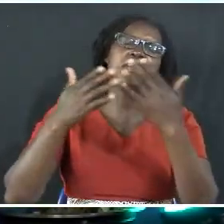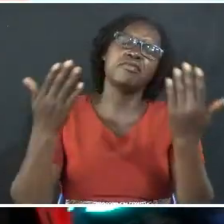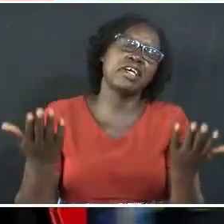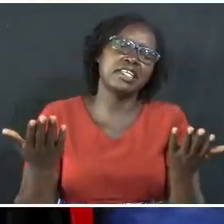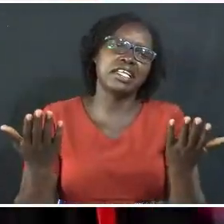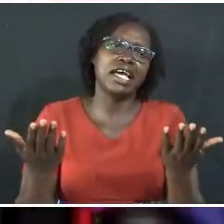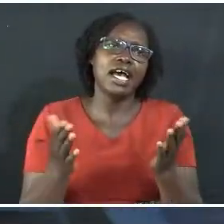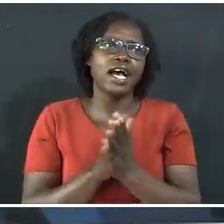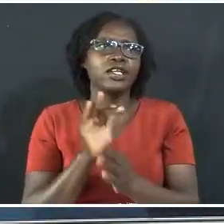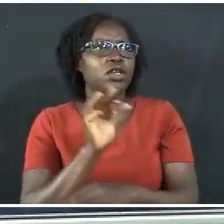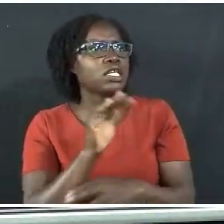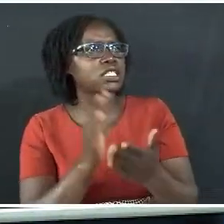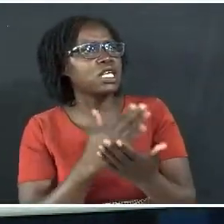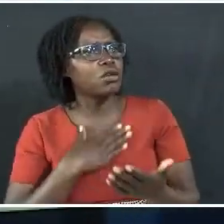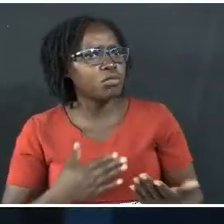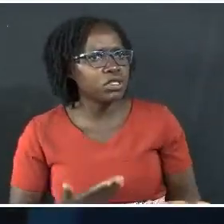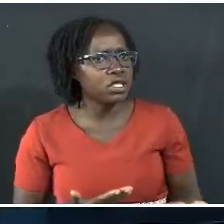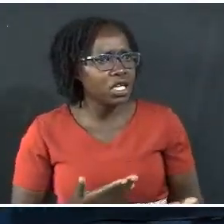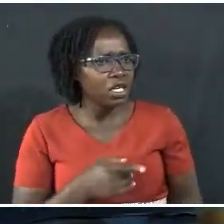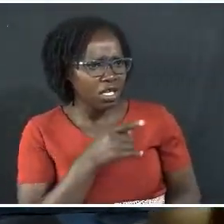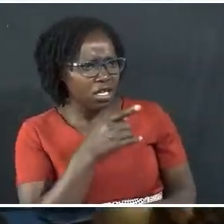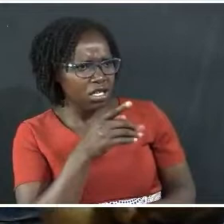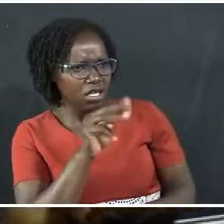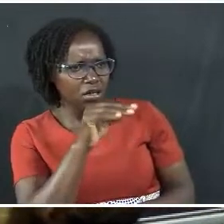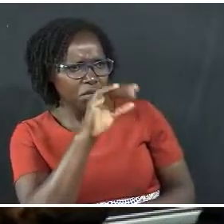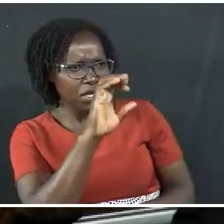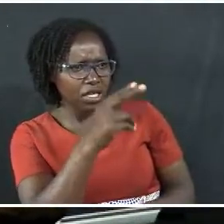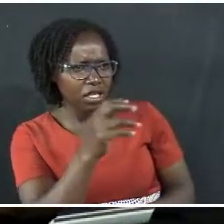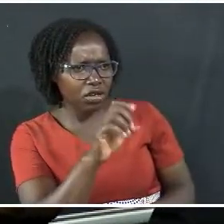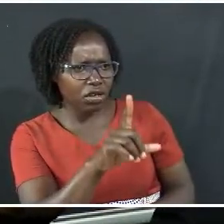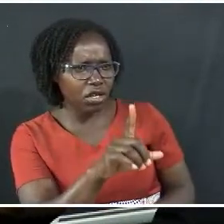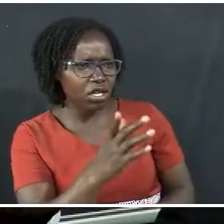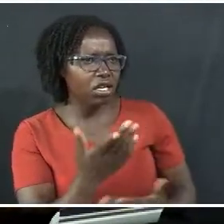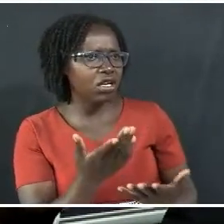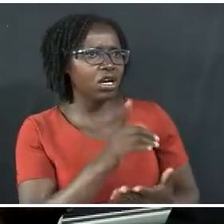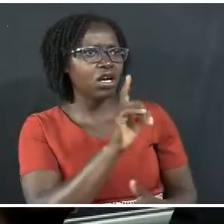and you will ask somebody, is that Mike?